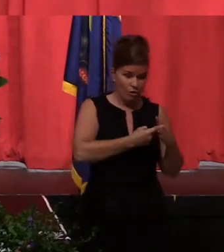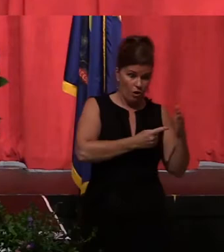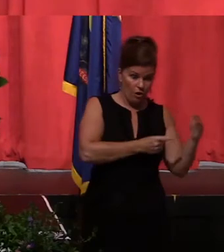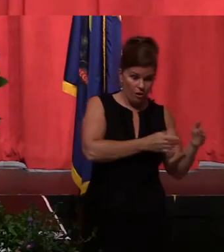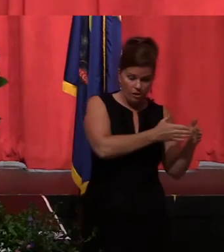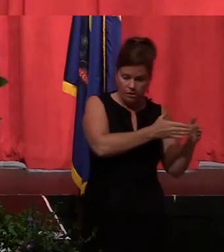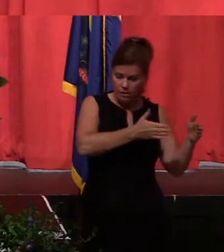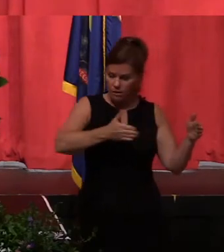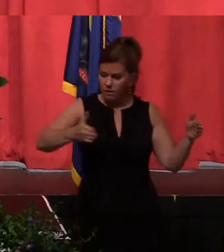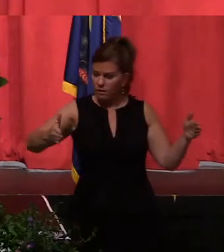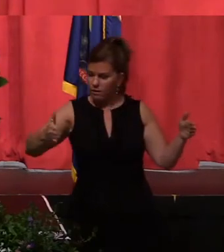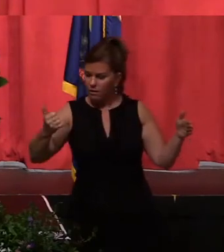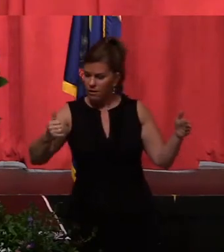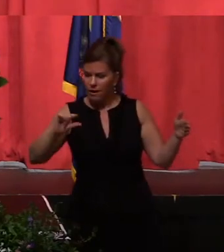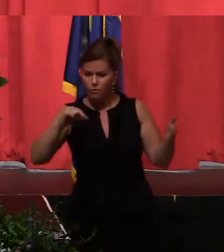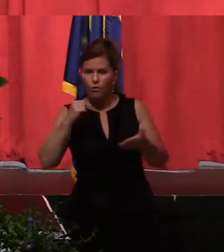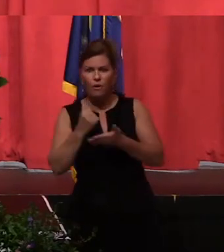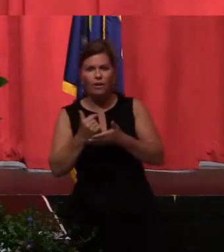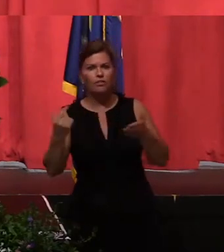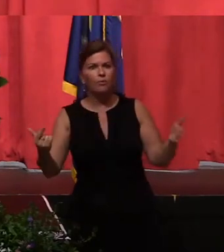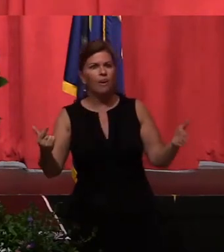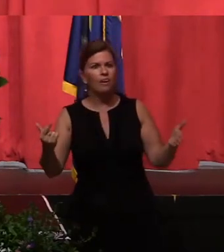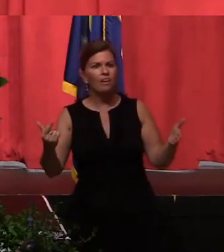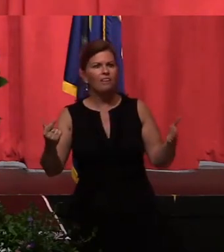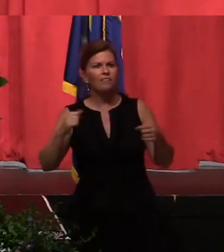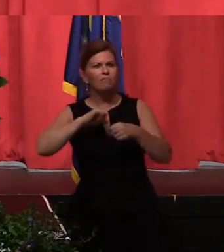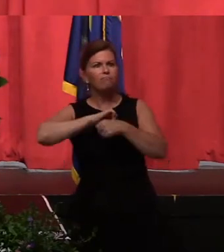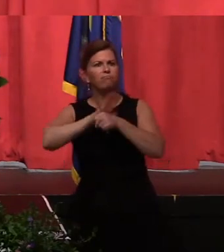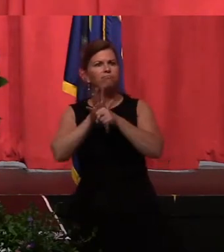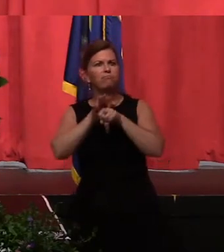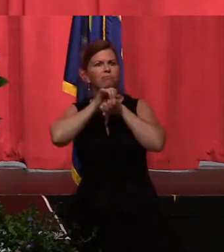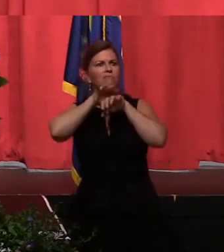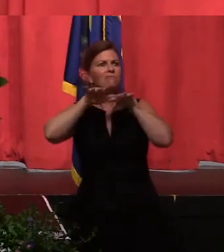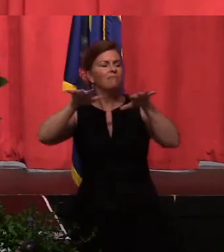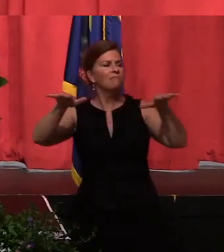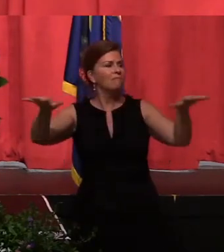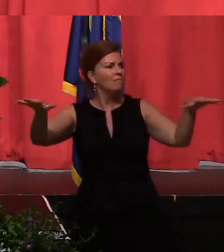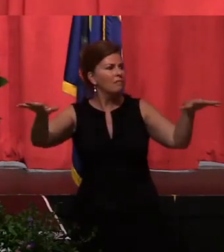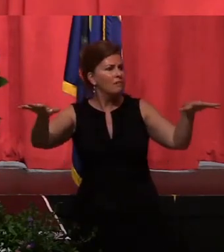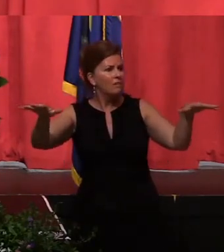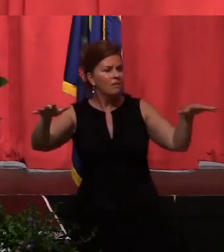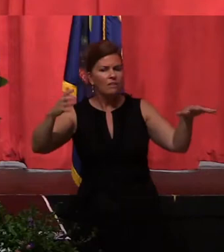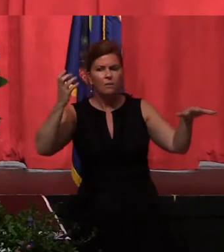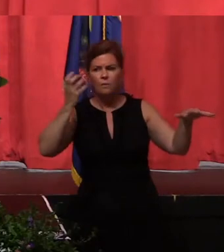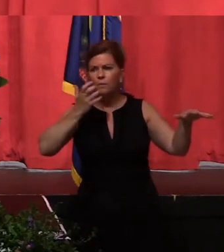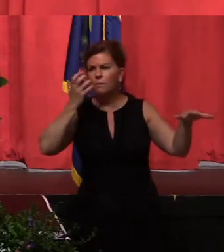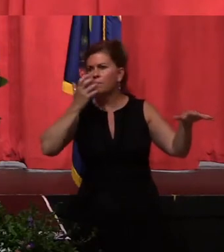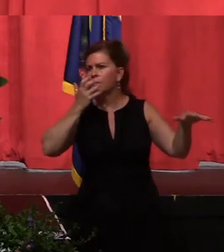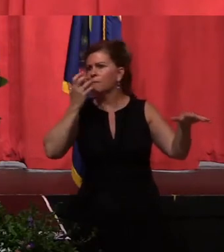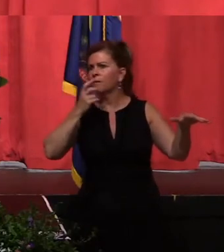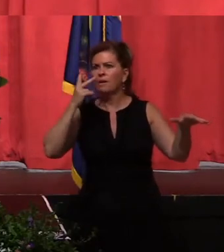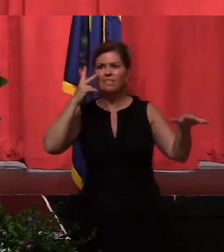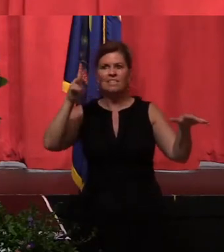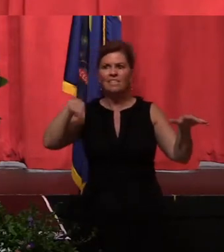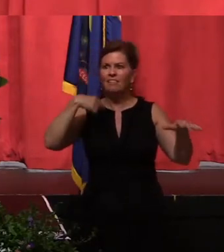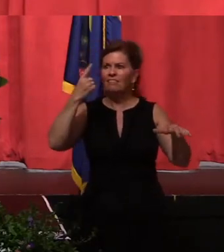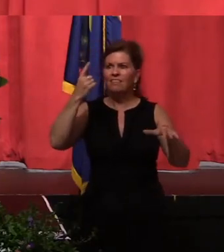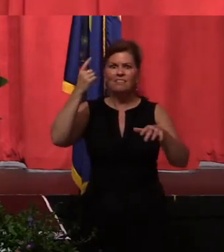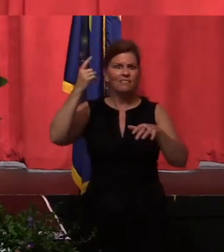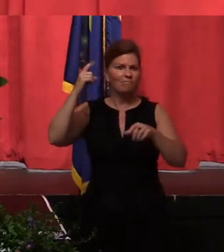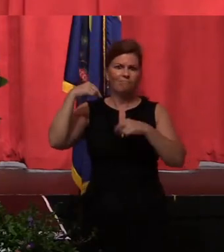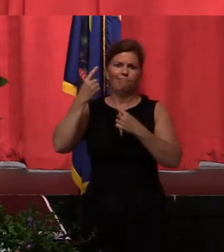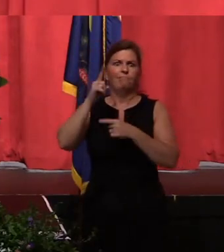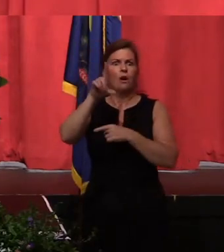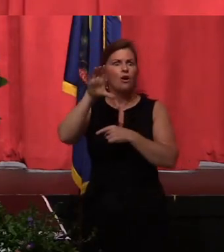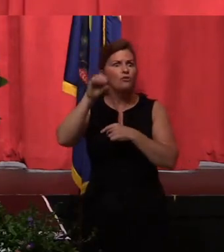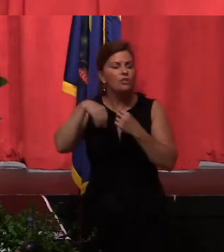you graduate amid a global pandemic, the likes our world has not seen in more than 100 years. The class